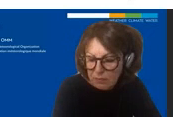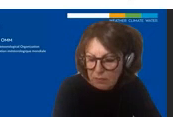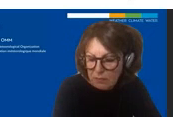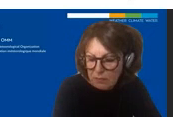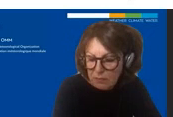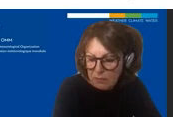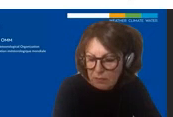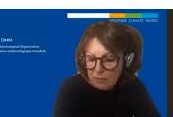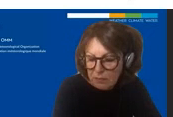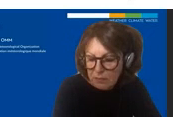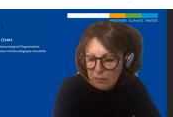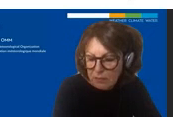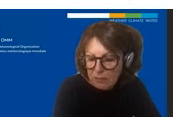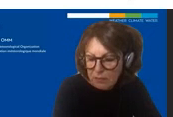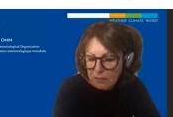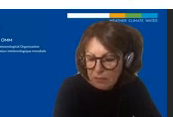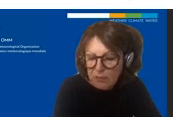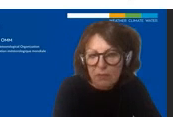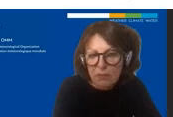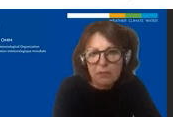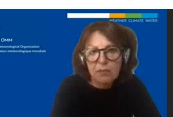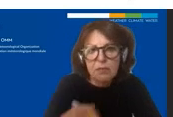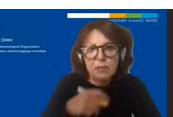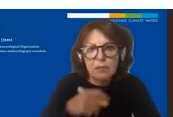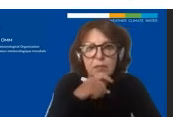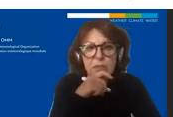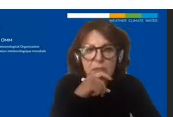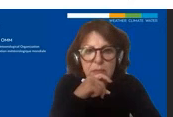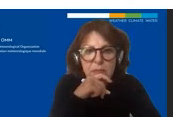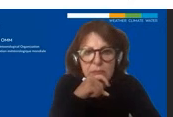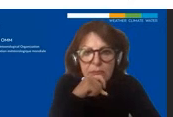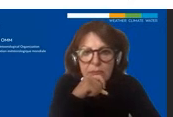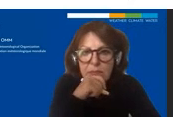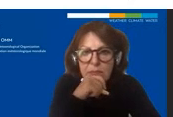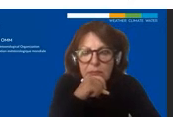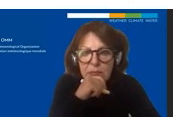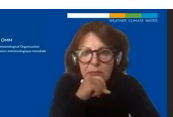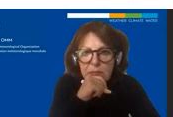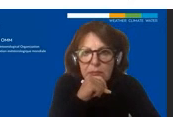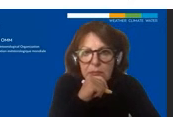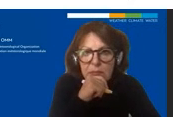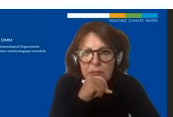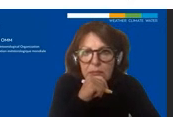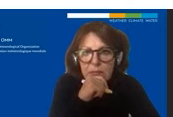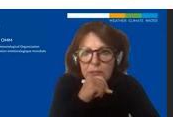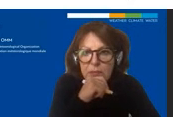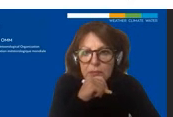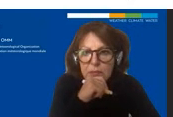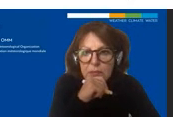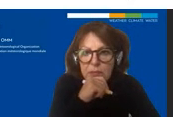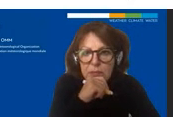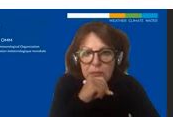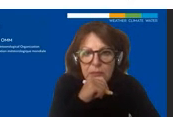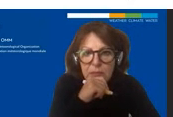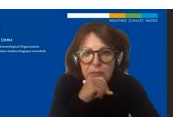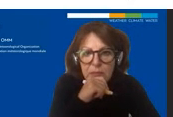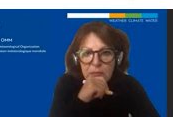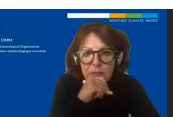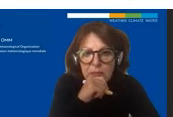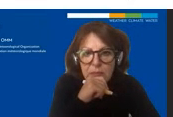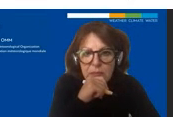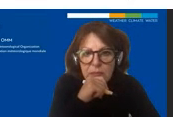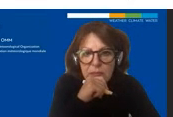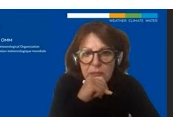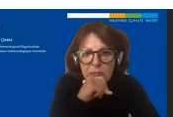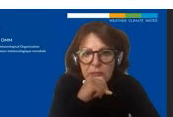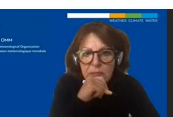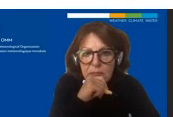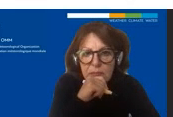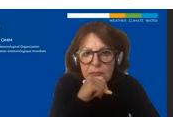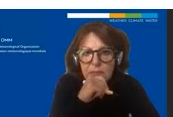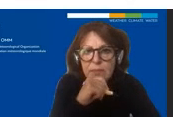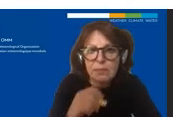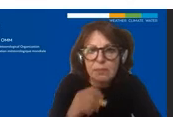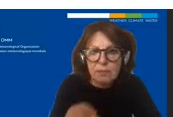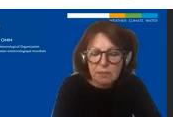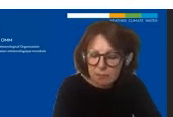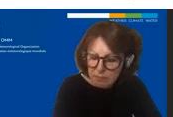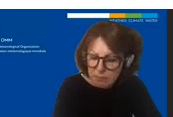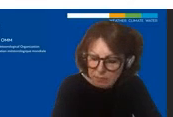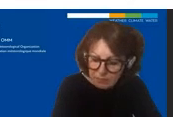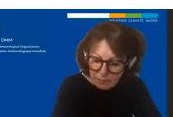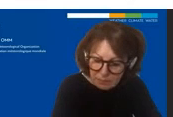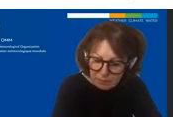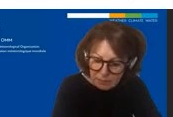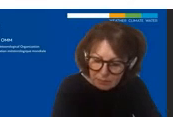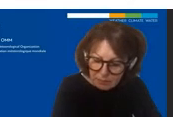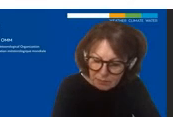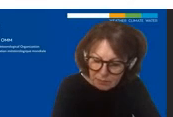Limpopo for that day. We are also moving we have moved to impact-based forecasting. So in the past, our forecasts